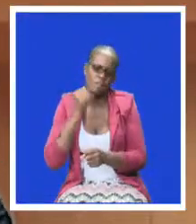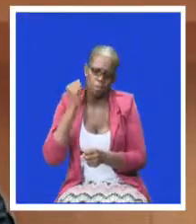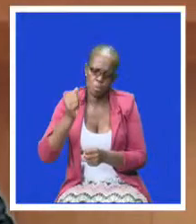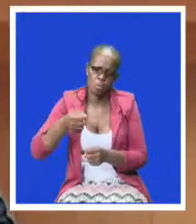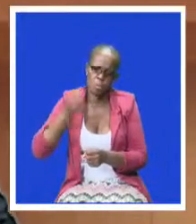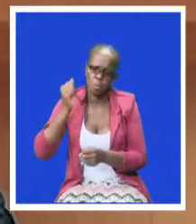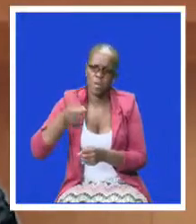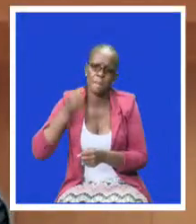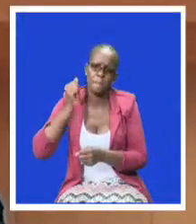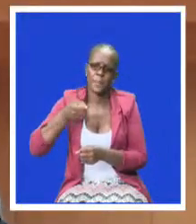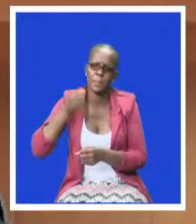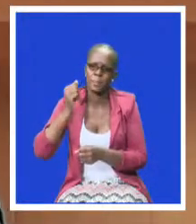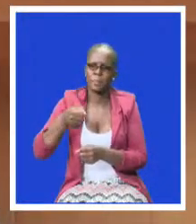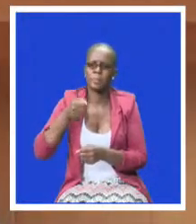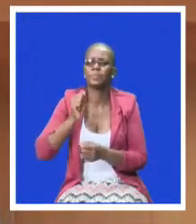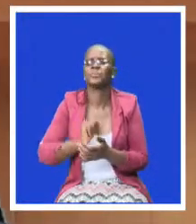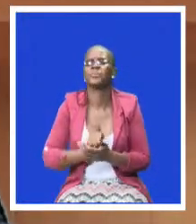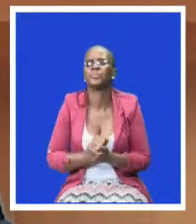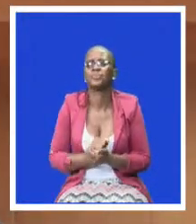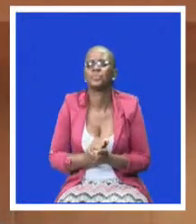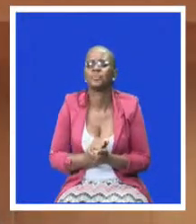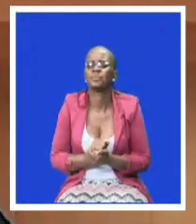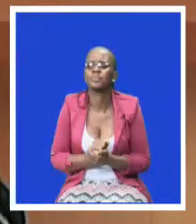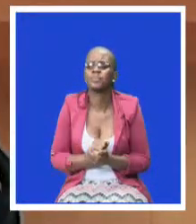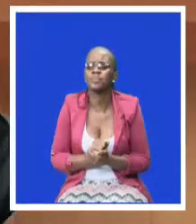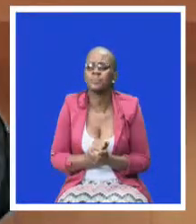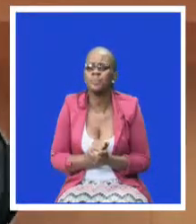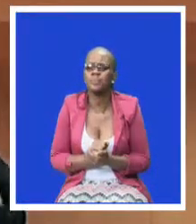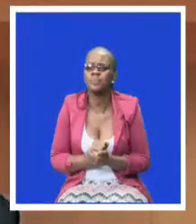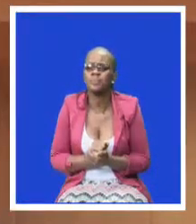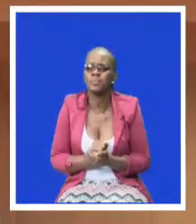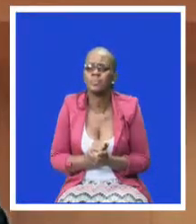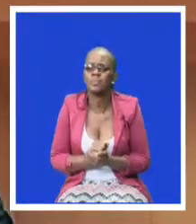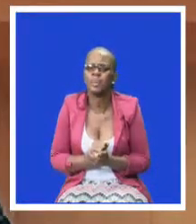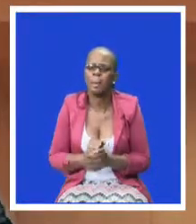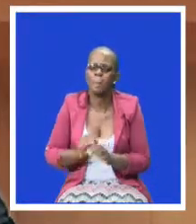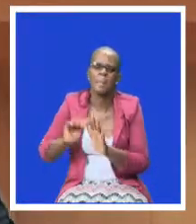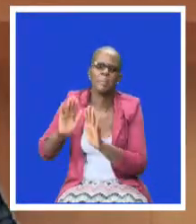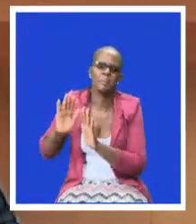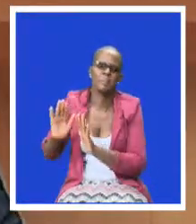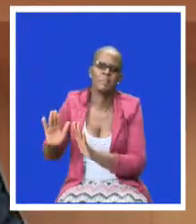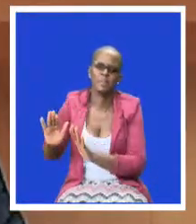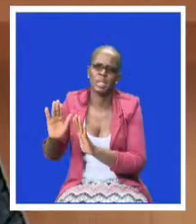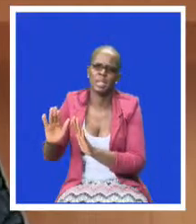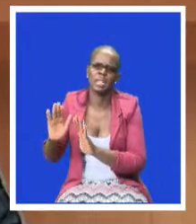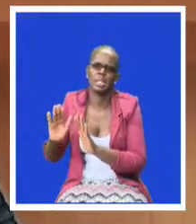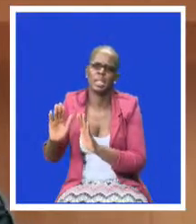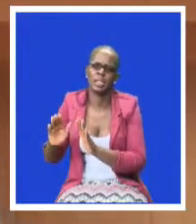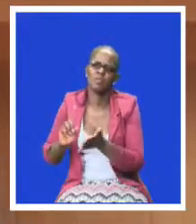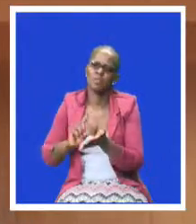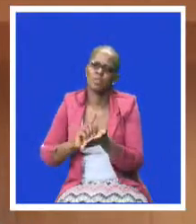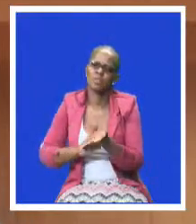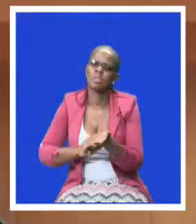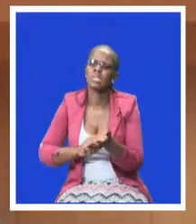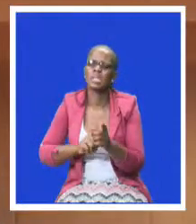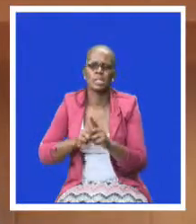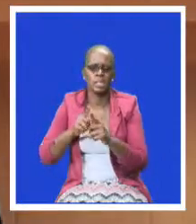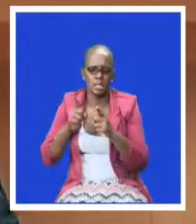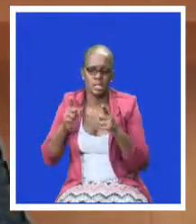That is what we call the biltong, and it can be stored also for